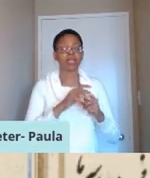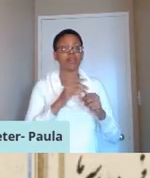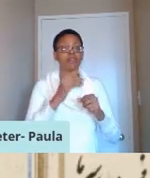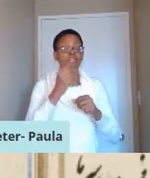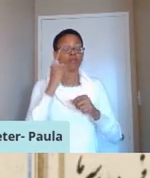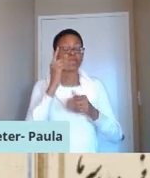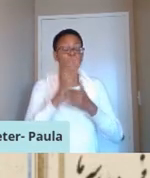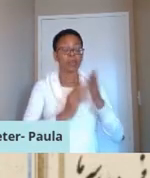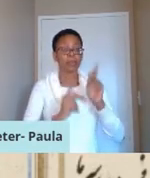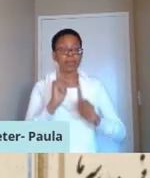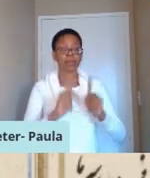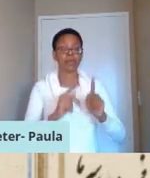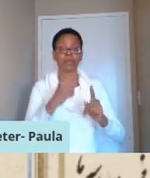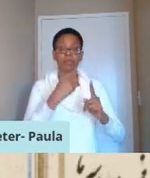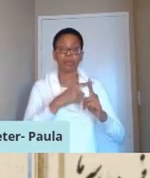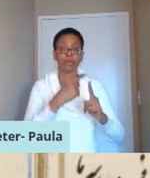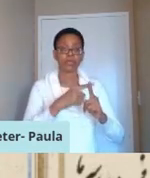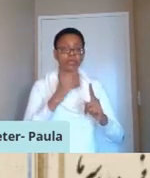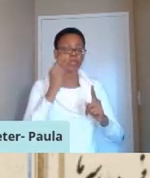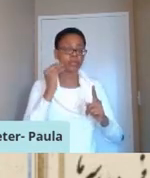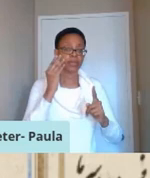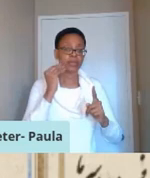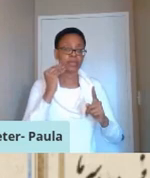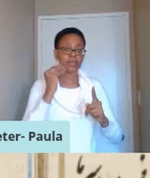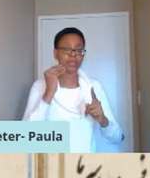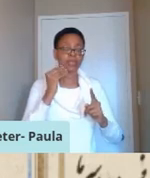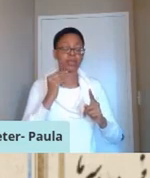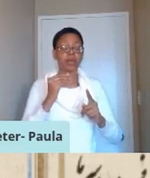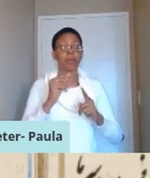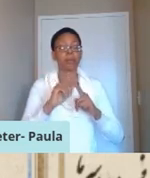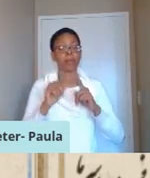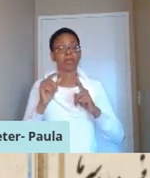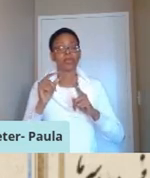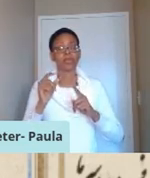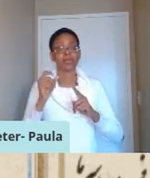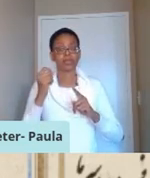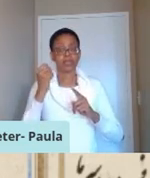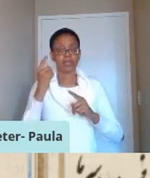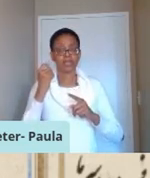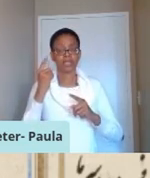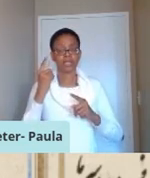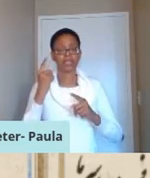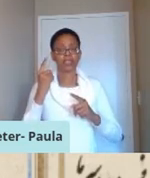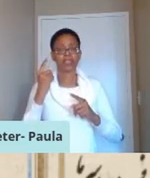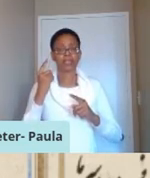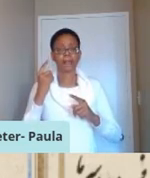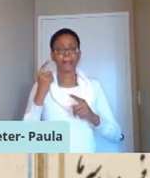some, but at the same time, we have to admit that it is still